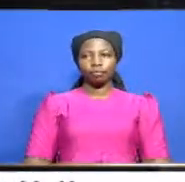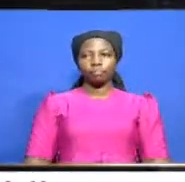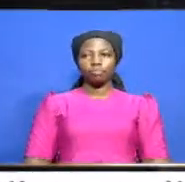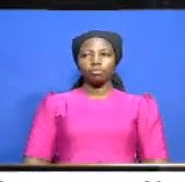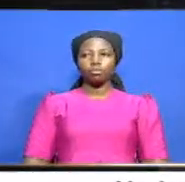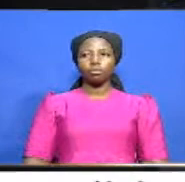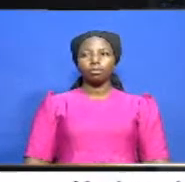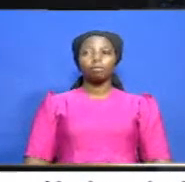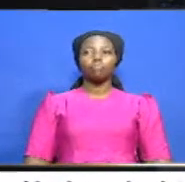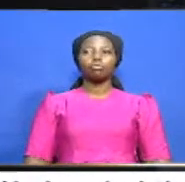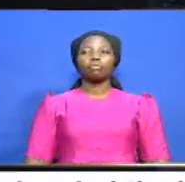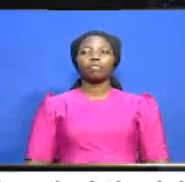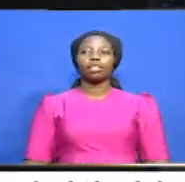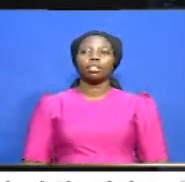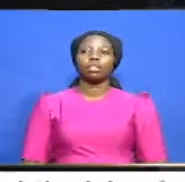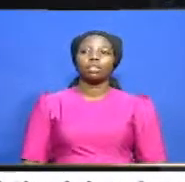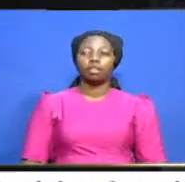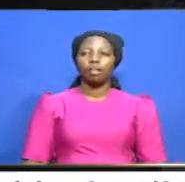Was very low.